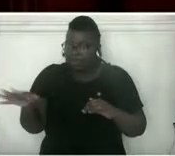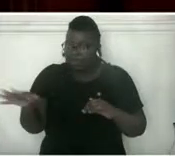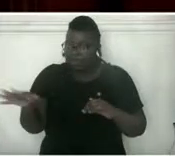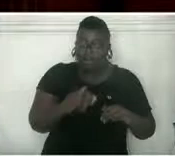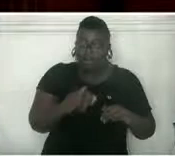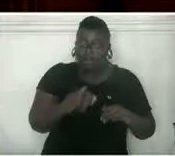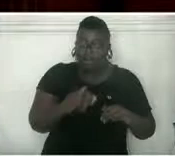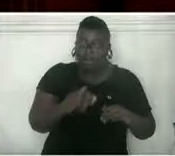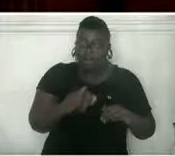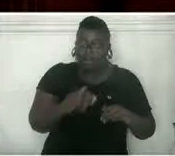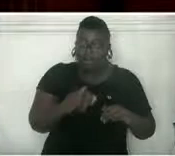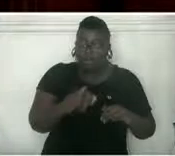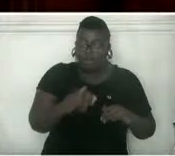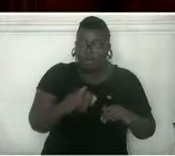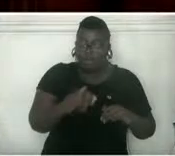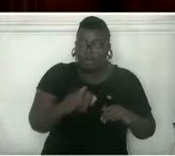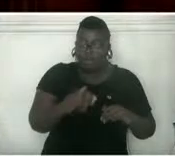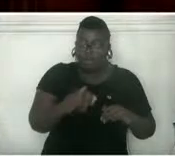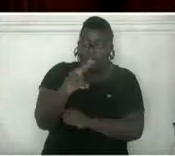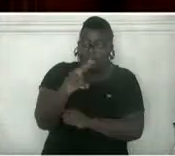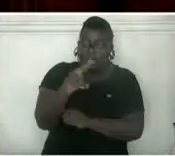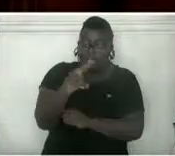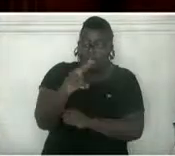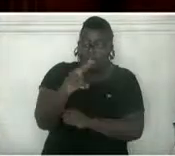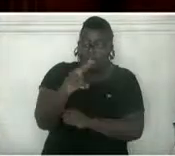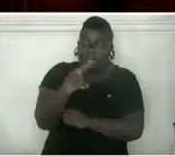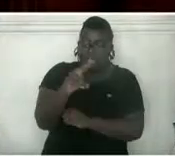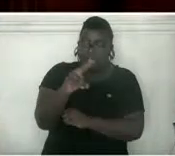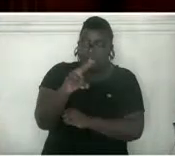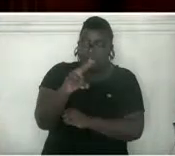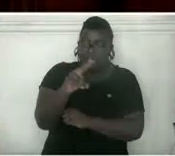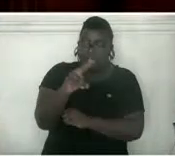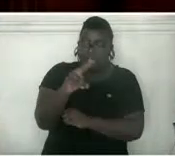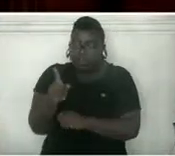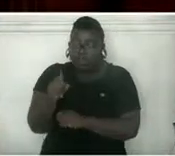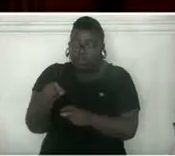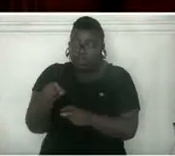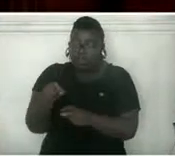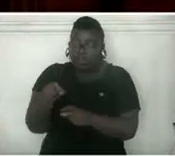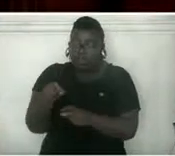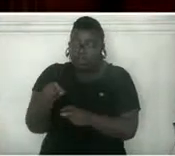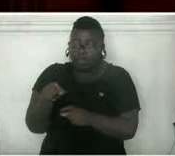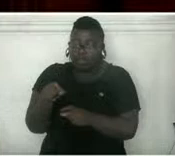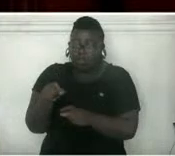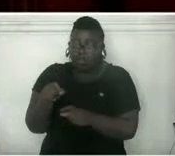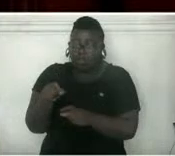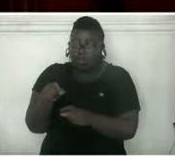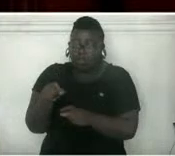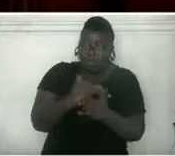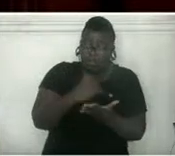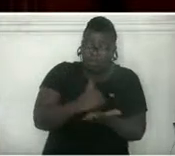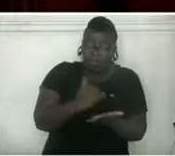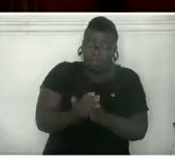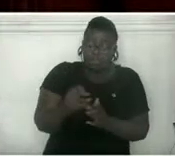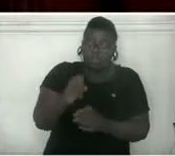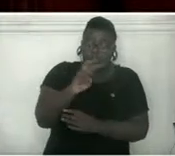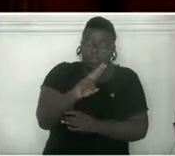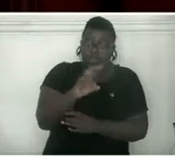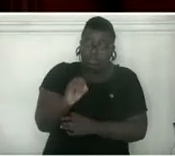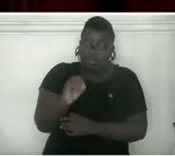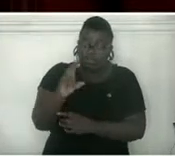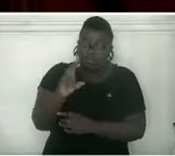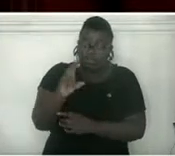This phase will be operational in the 4th quarter of 2021, and phase